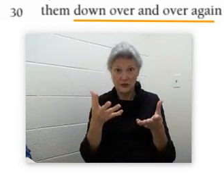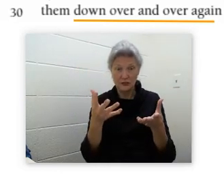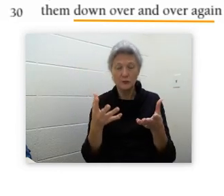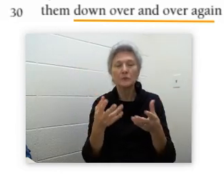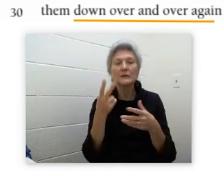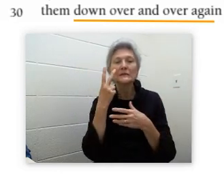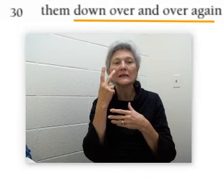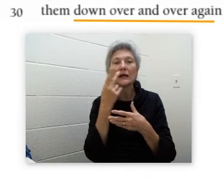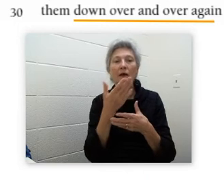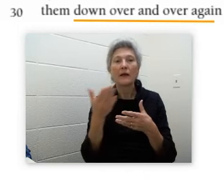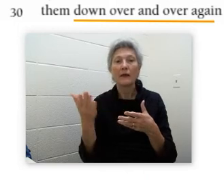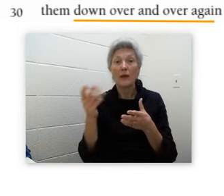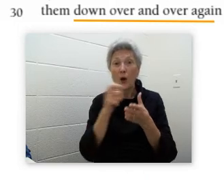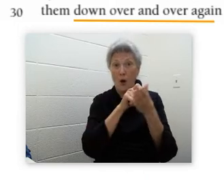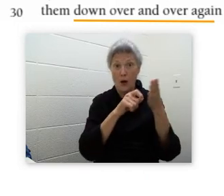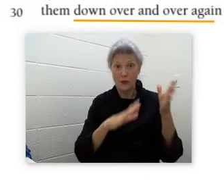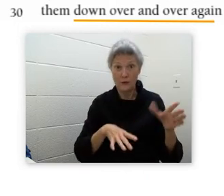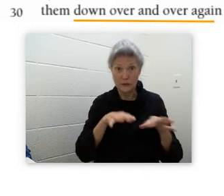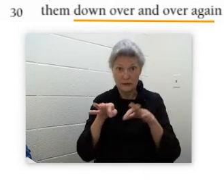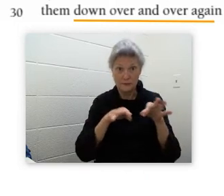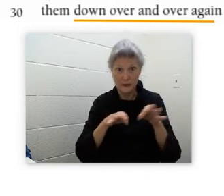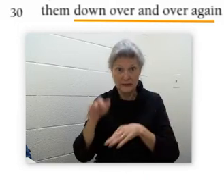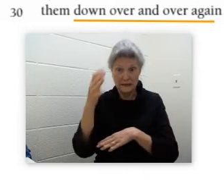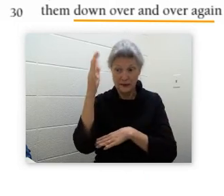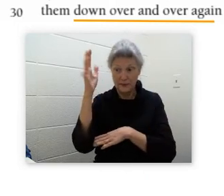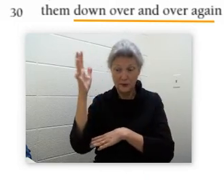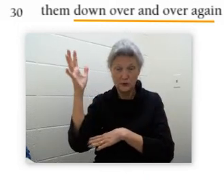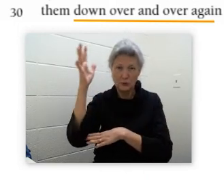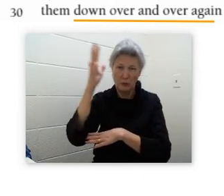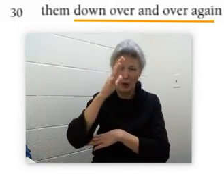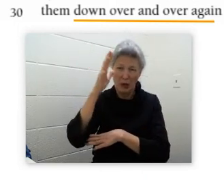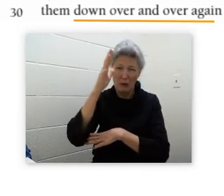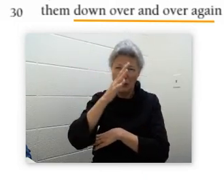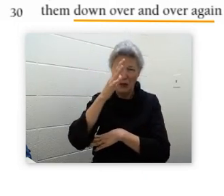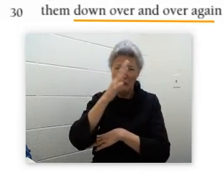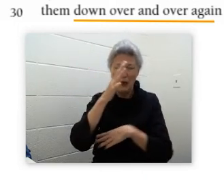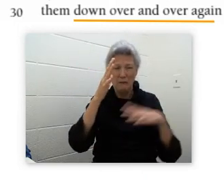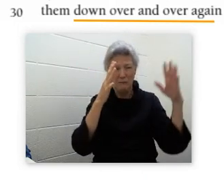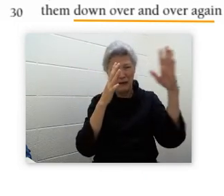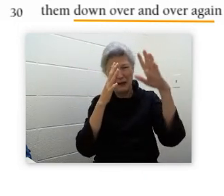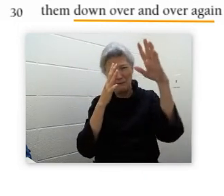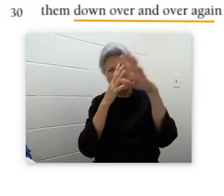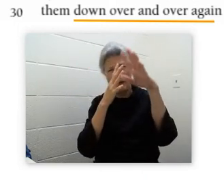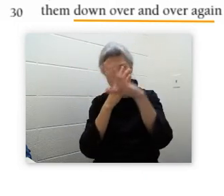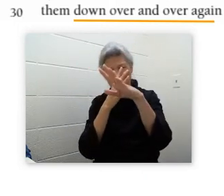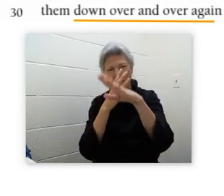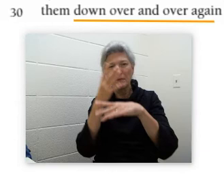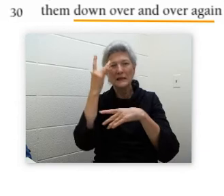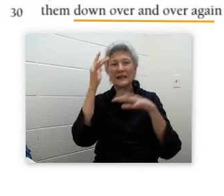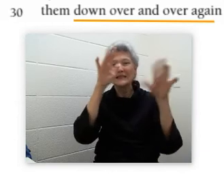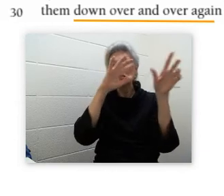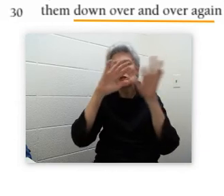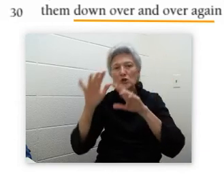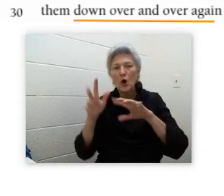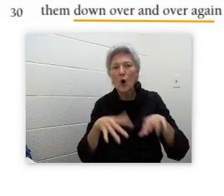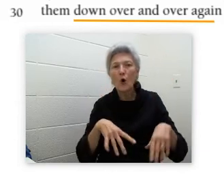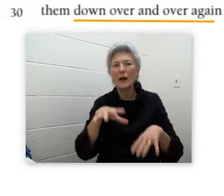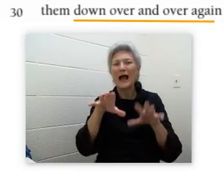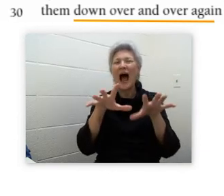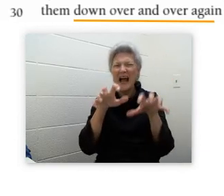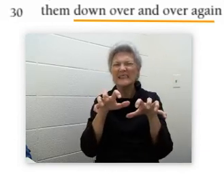we see here that the author explains the birches are bent because of the ice or snow weighing down on